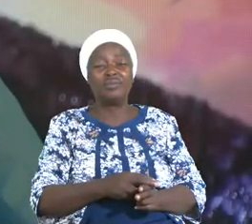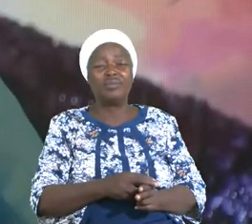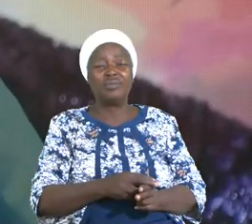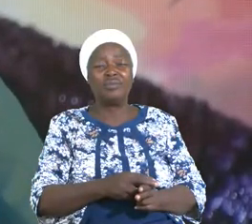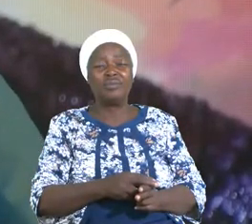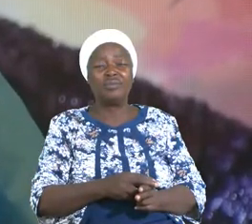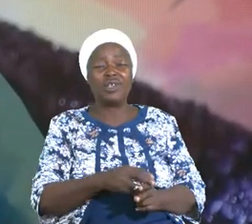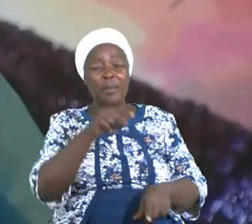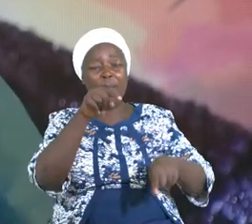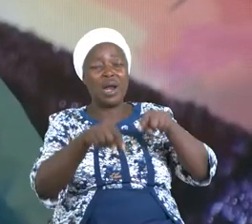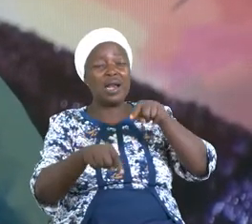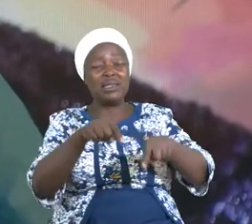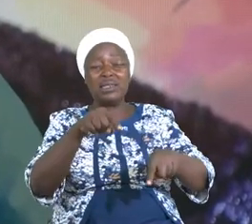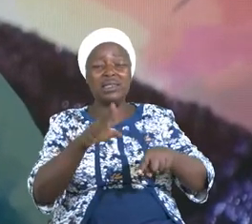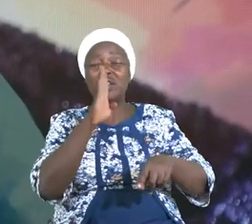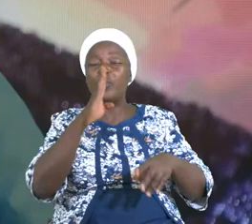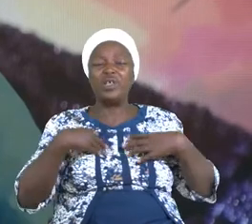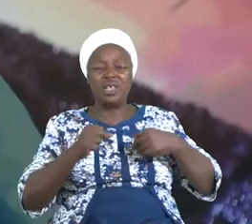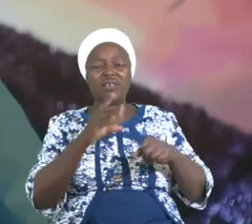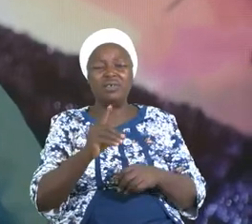Paralysis, be healed.